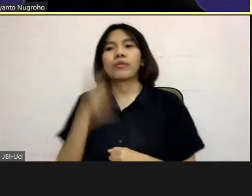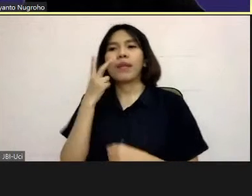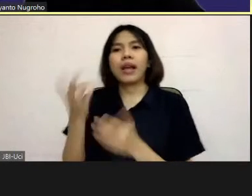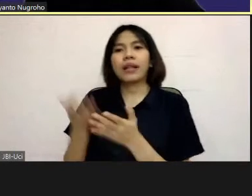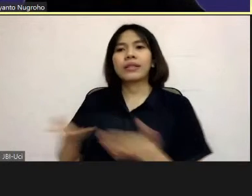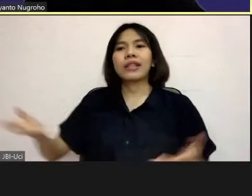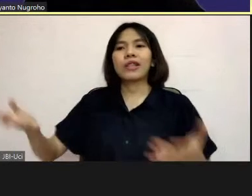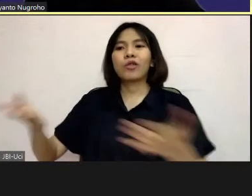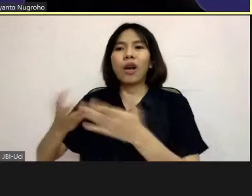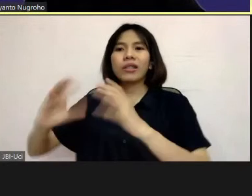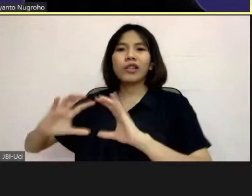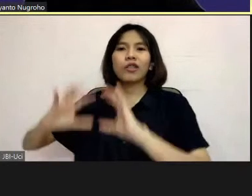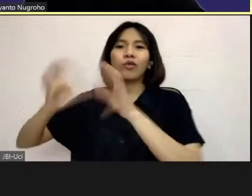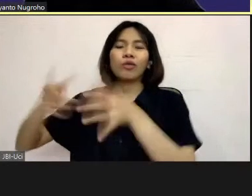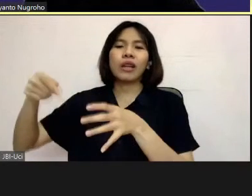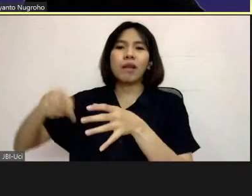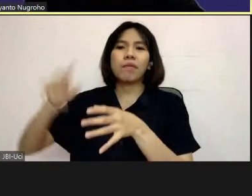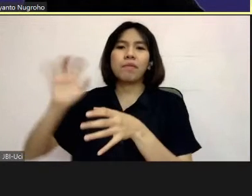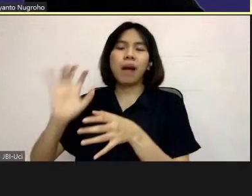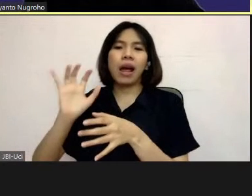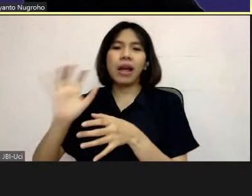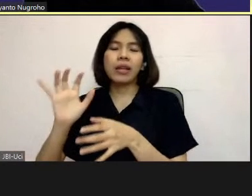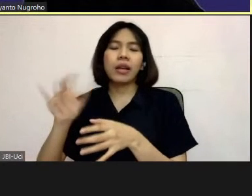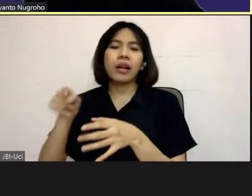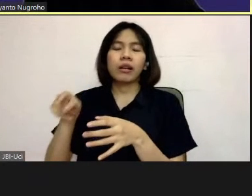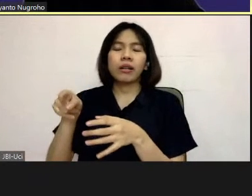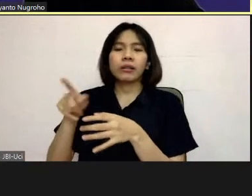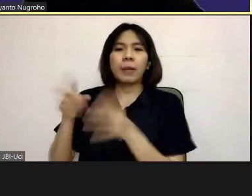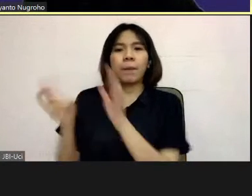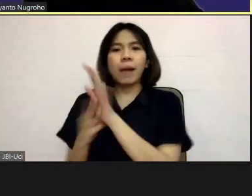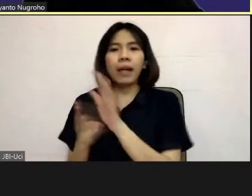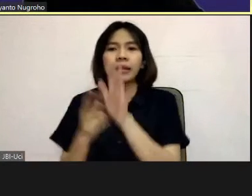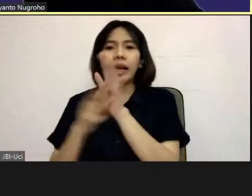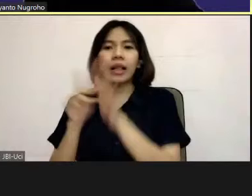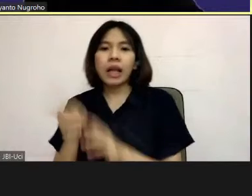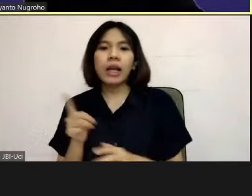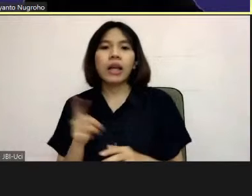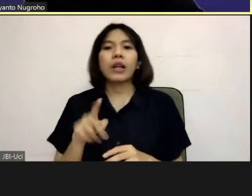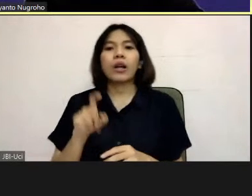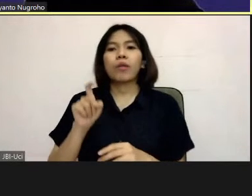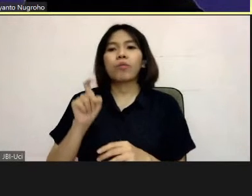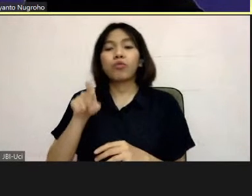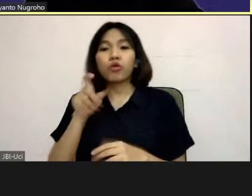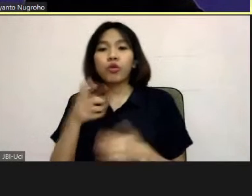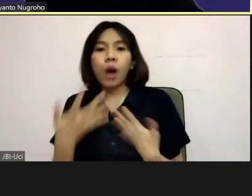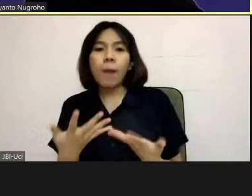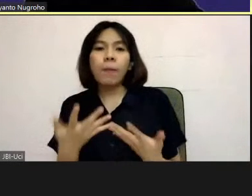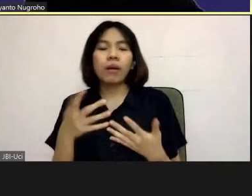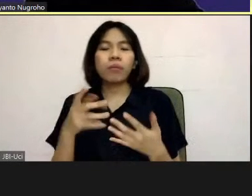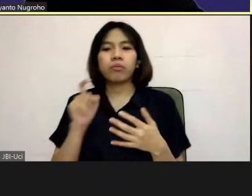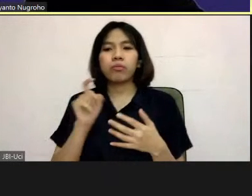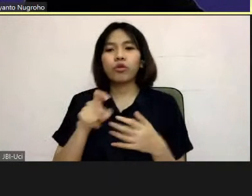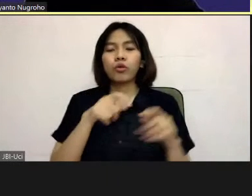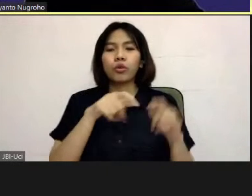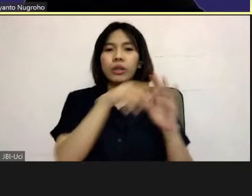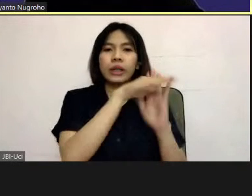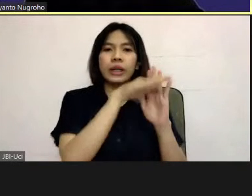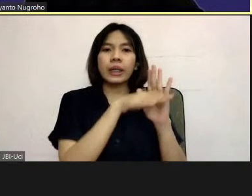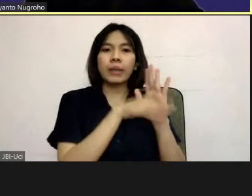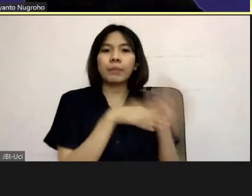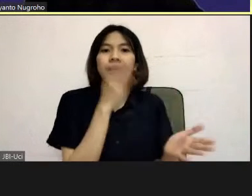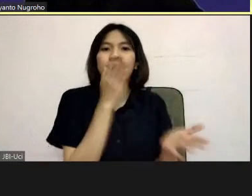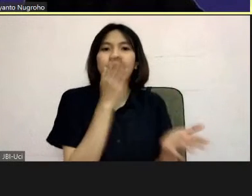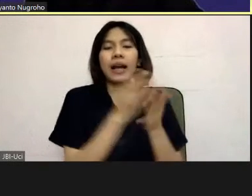compression and shrinking of civic space by revoking and revising laws and policies that